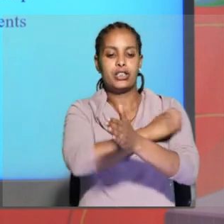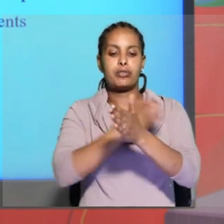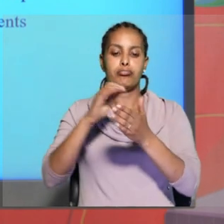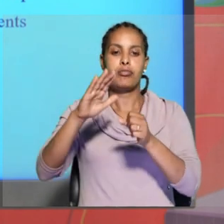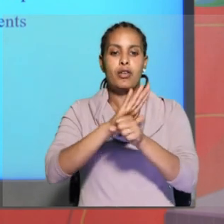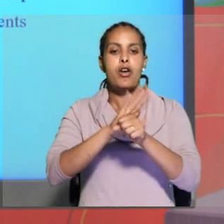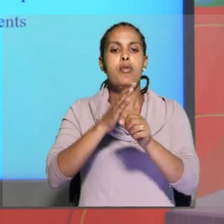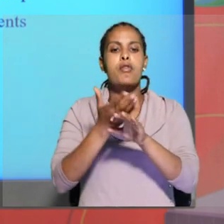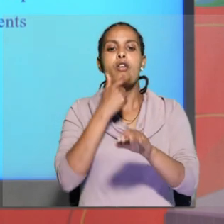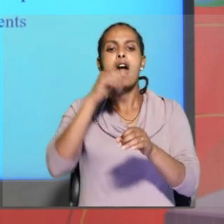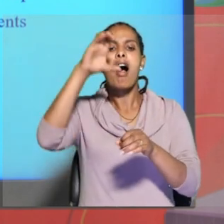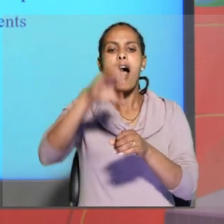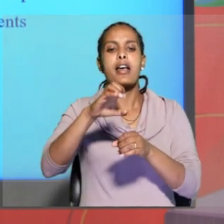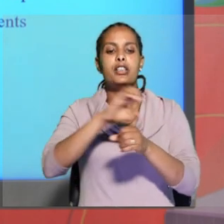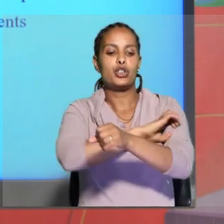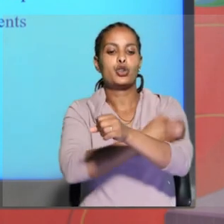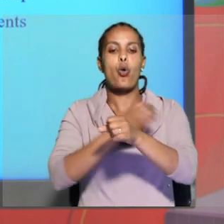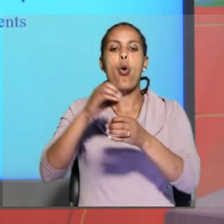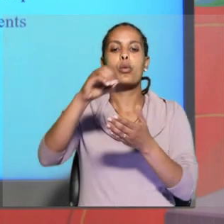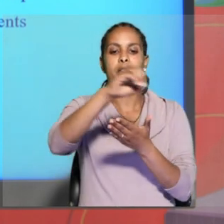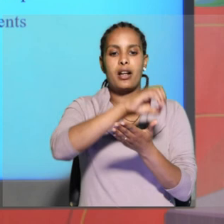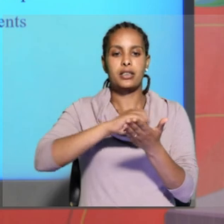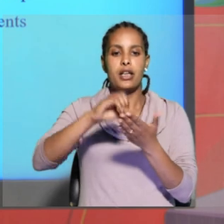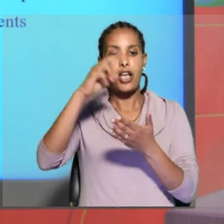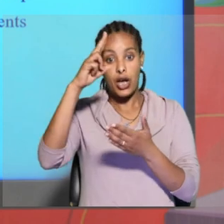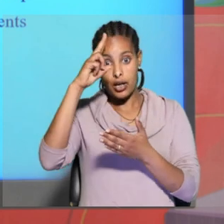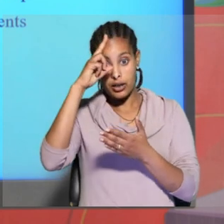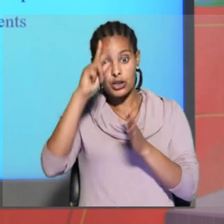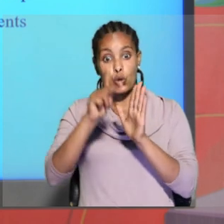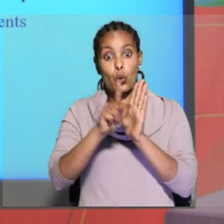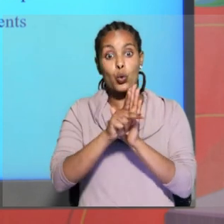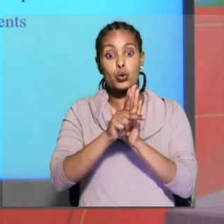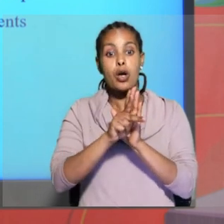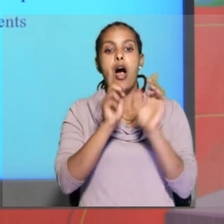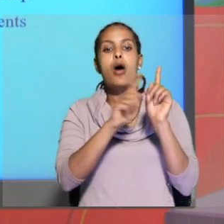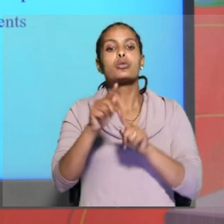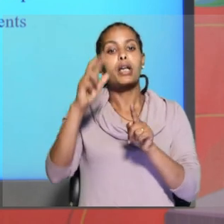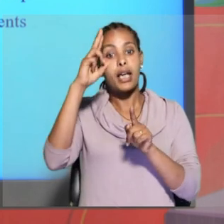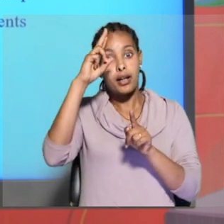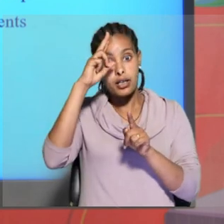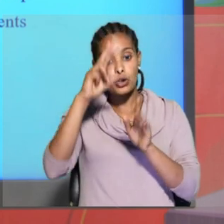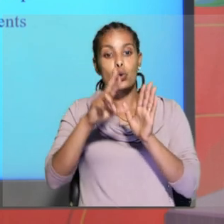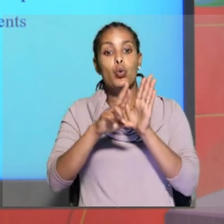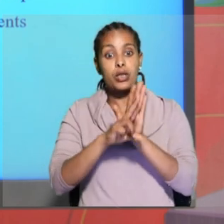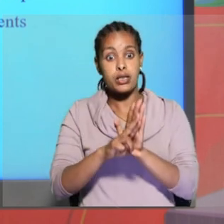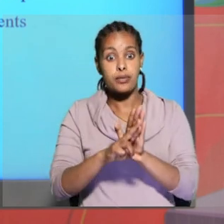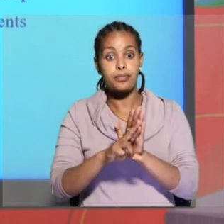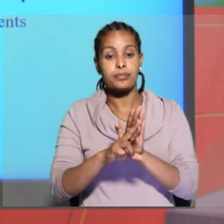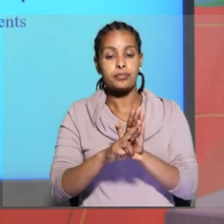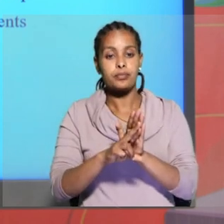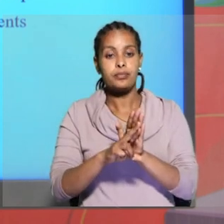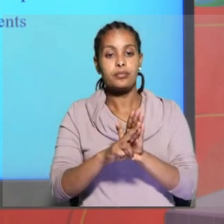electrons before higher energy orbitals. Hund's rule, according to Hund's rule,